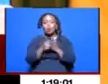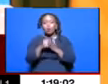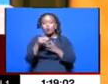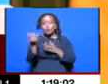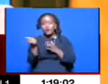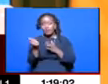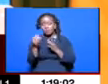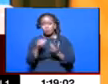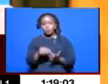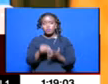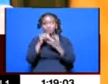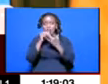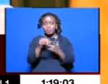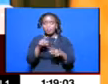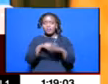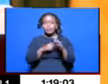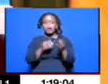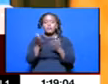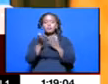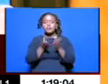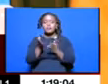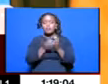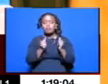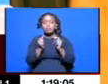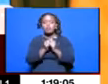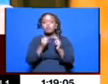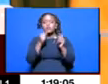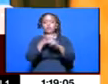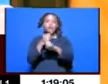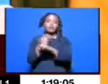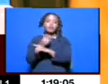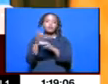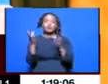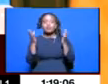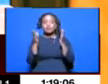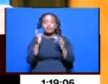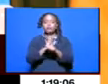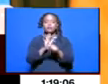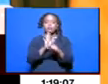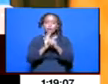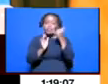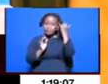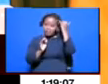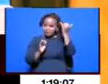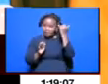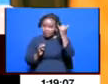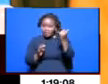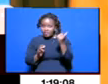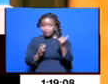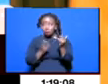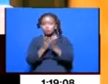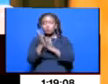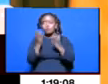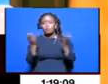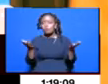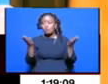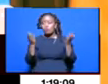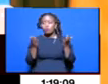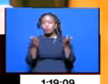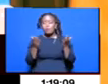when served from such a tantalizing menu of ideas by the bar and the